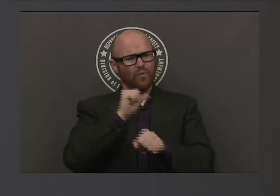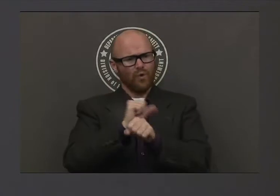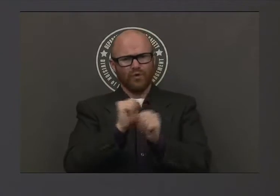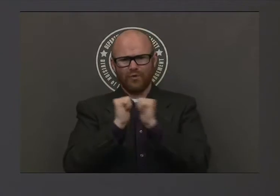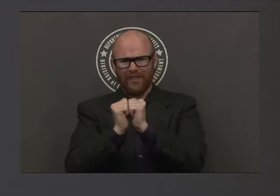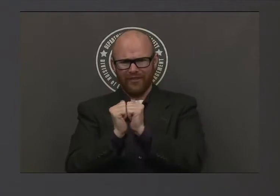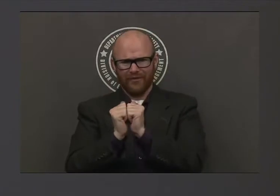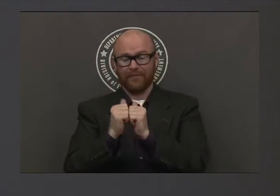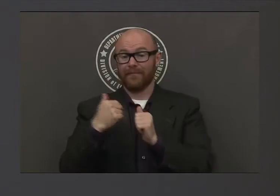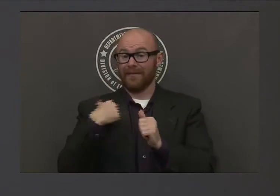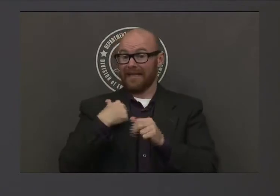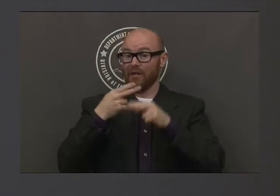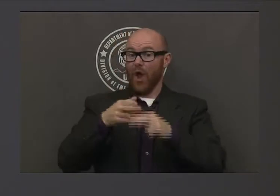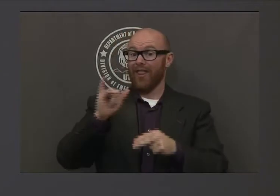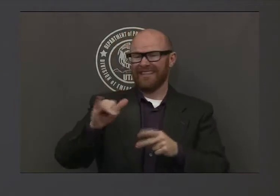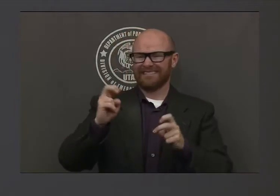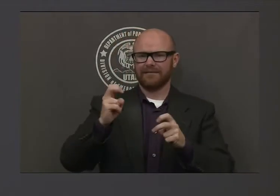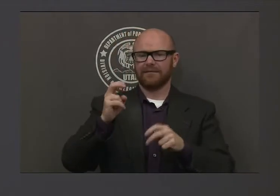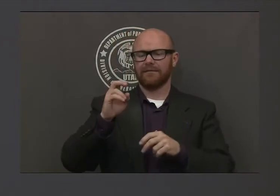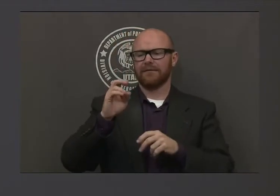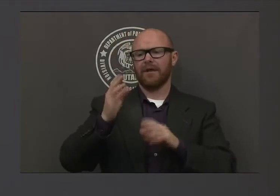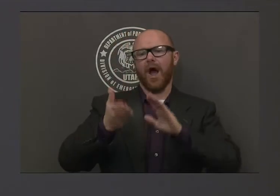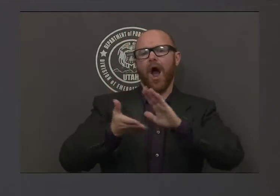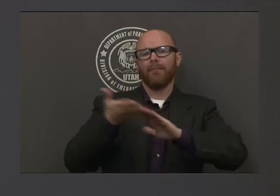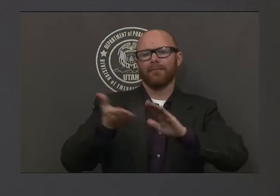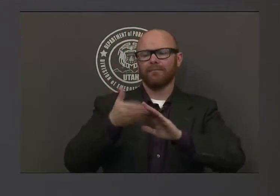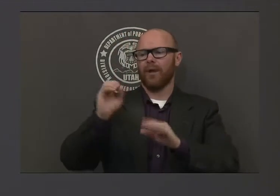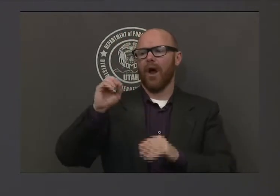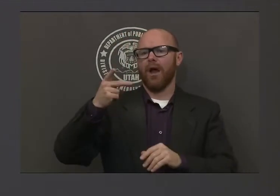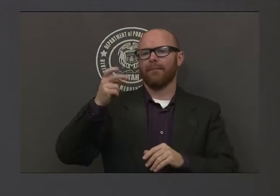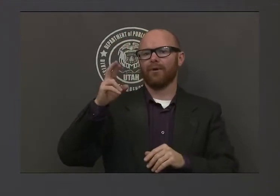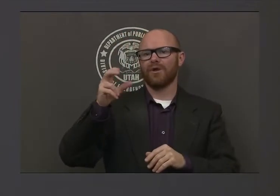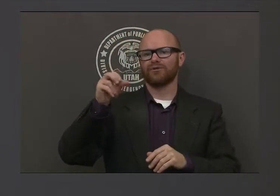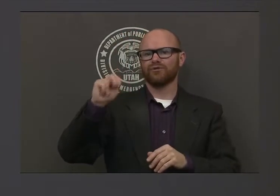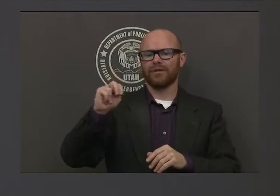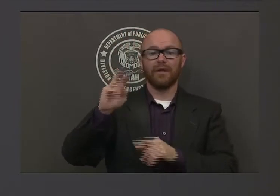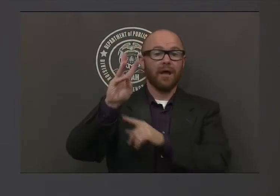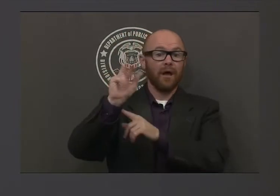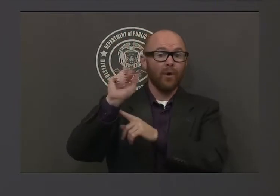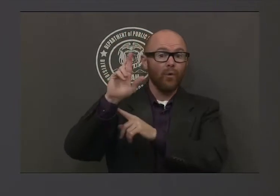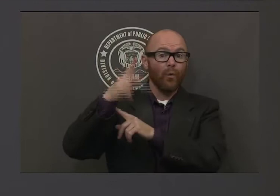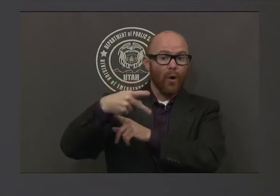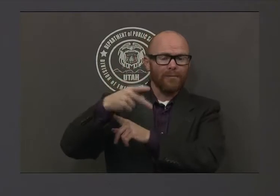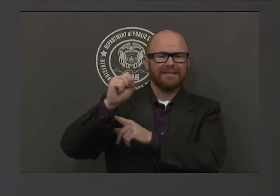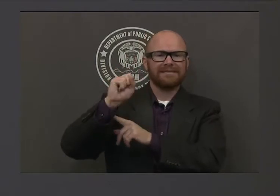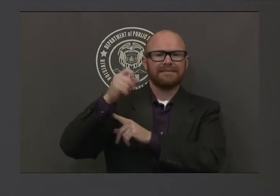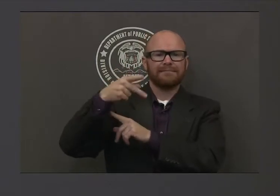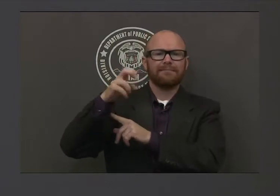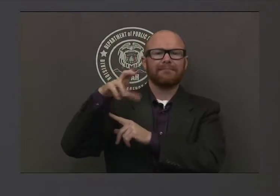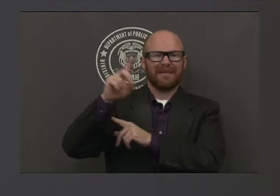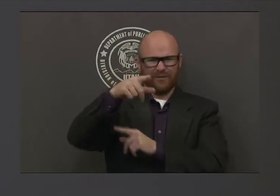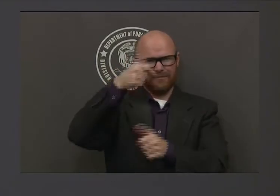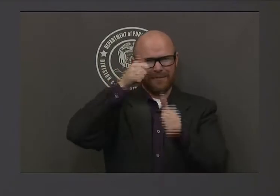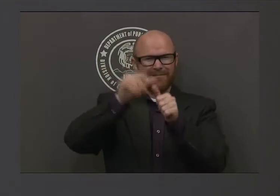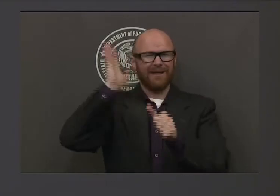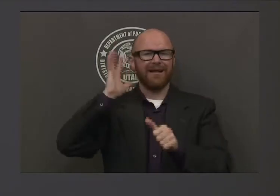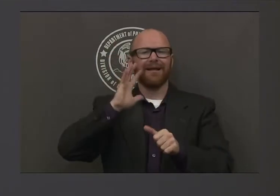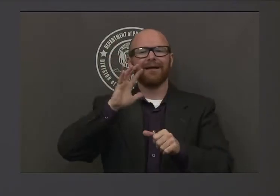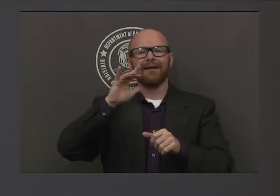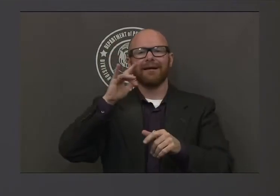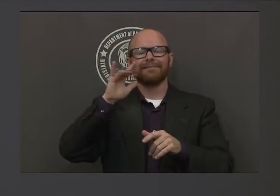Warp Speed. We've done in 8 or 9 months what normally takes 3 to 5 years to be